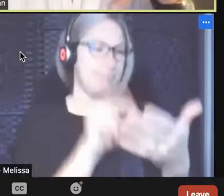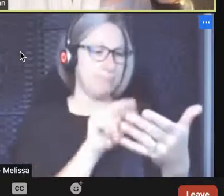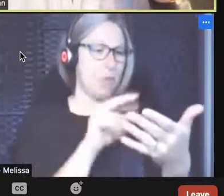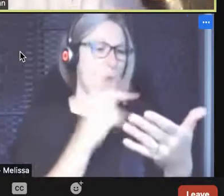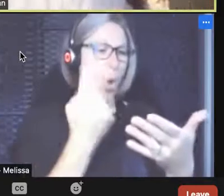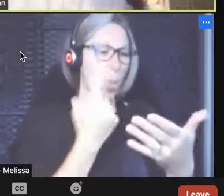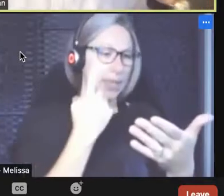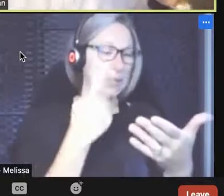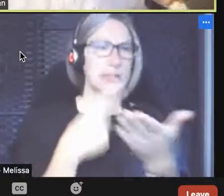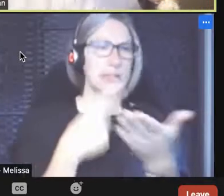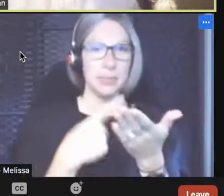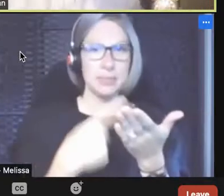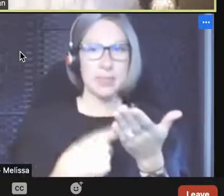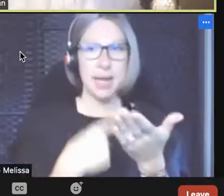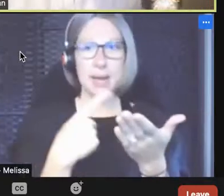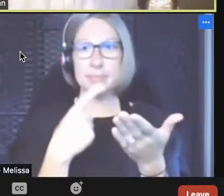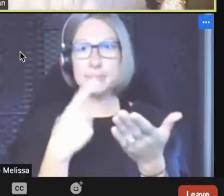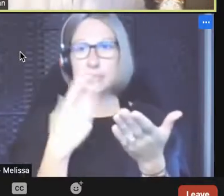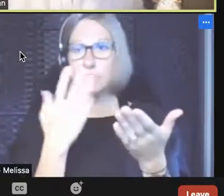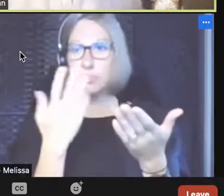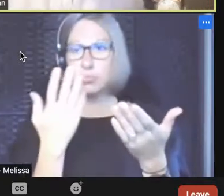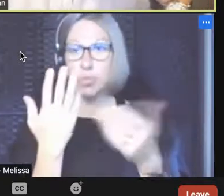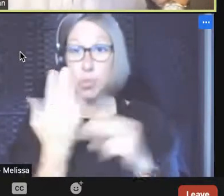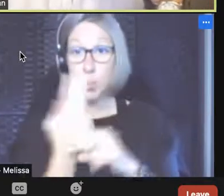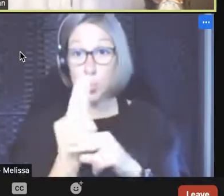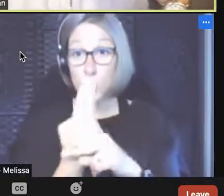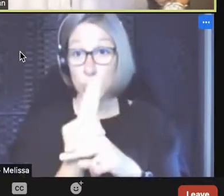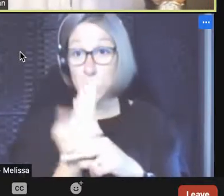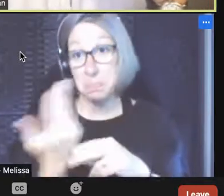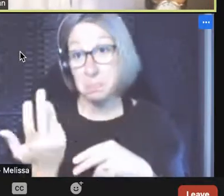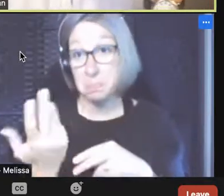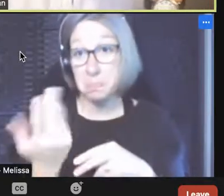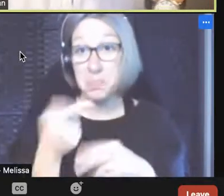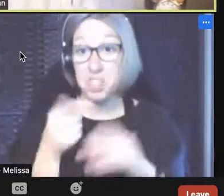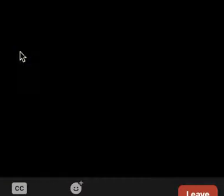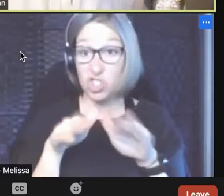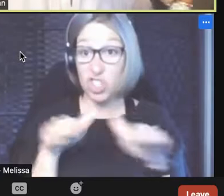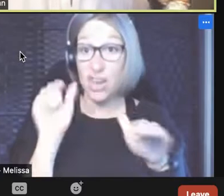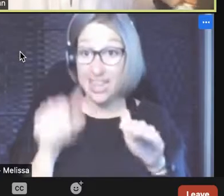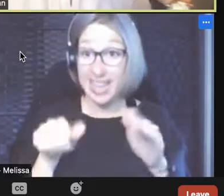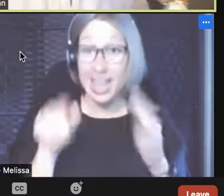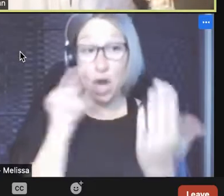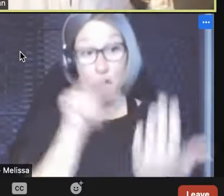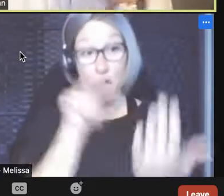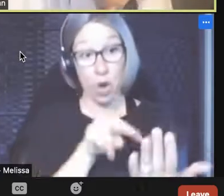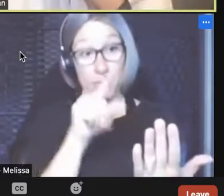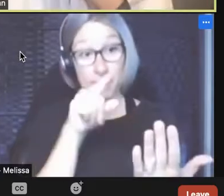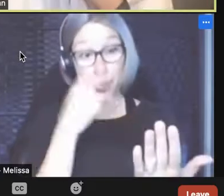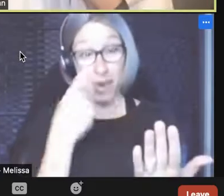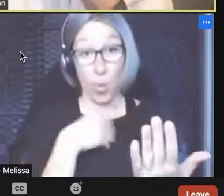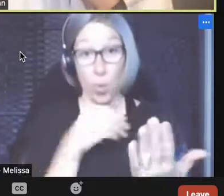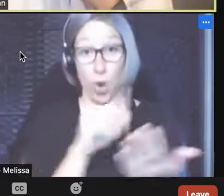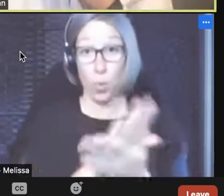always, sometimes, usable. Is this child able to look at use a black and white worksheet